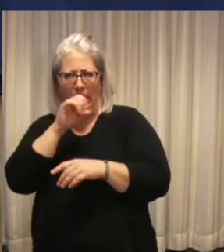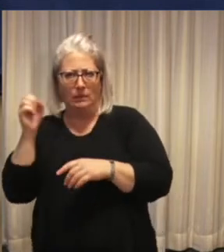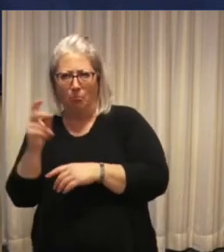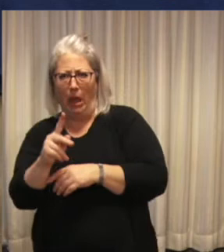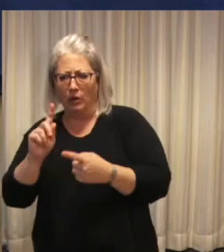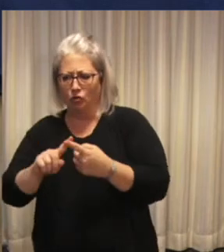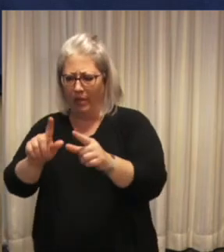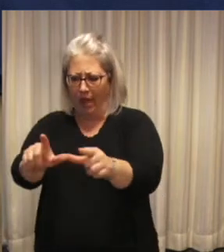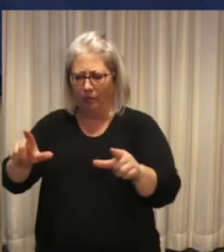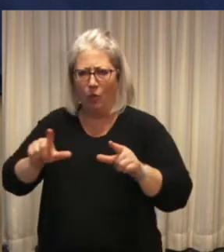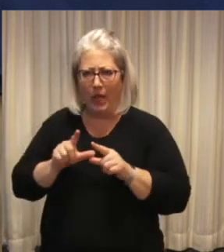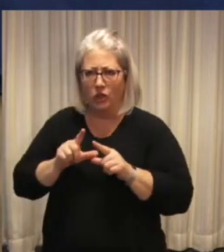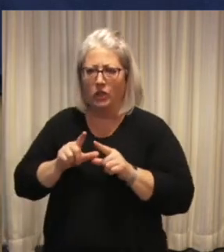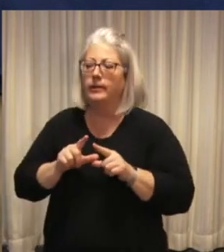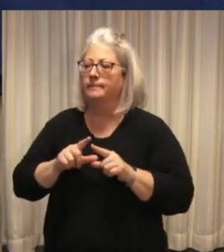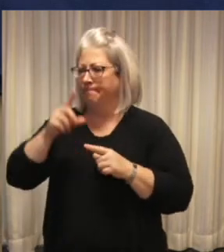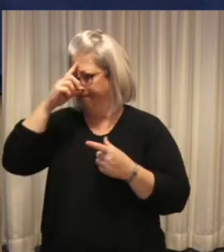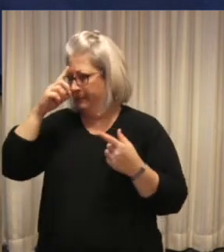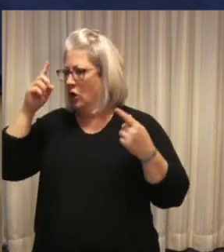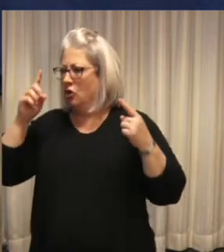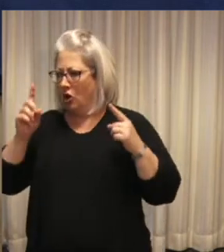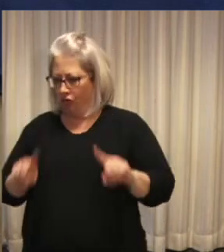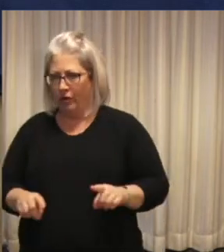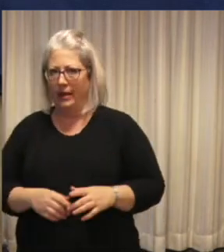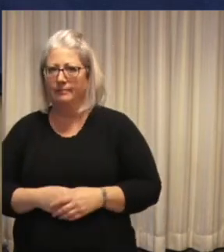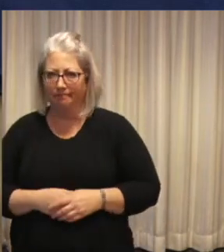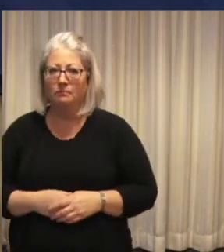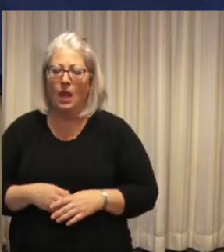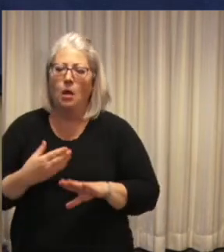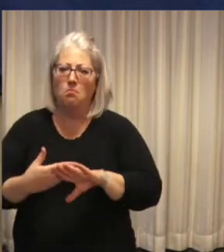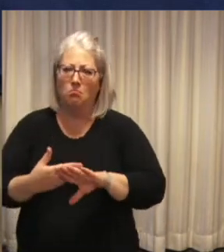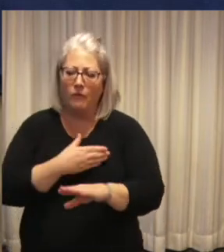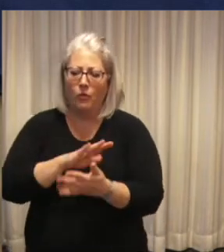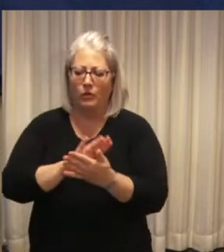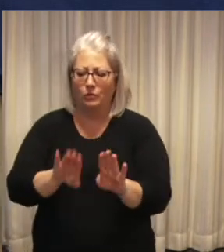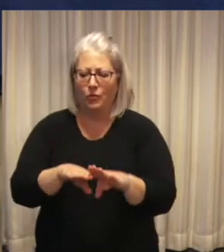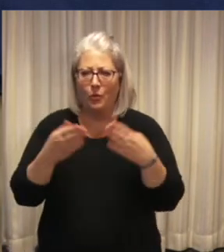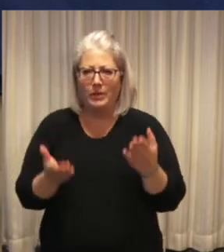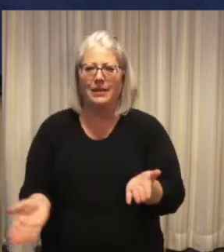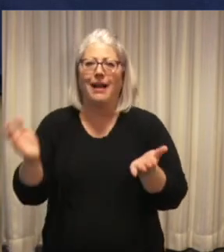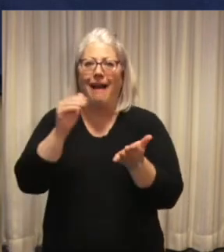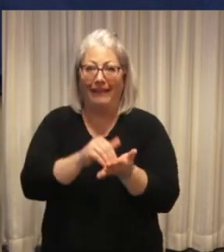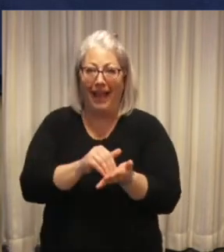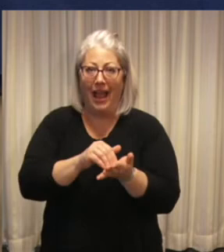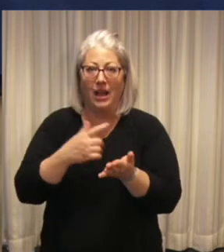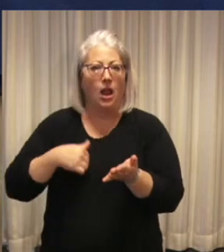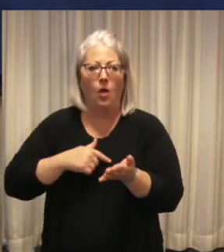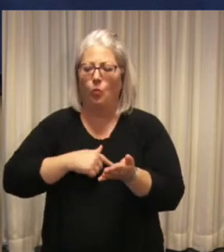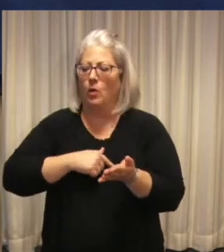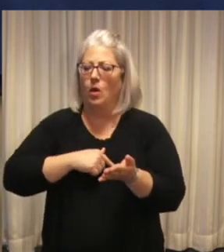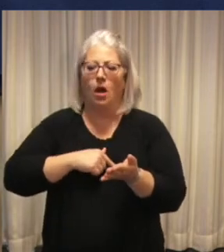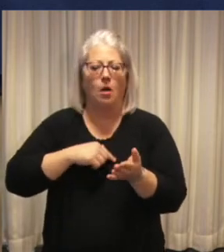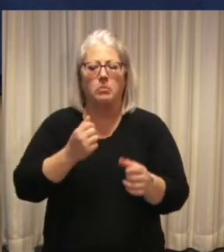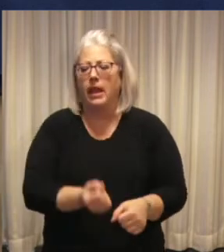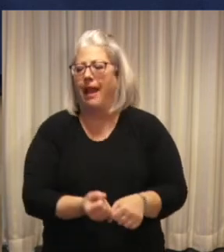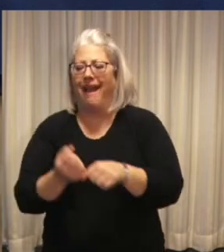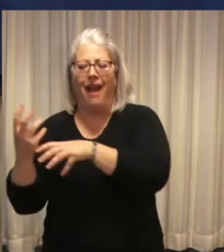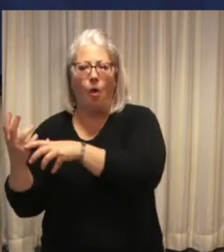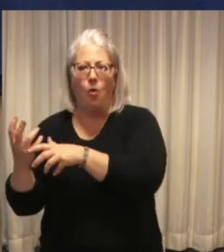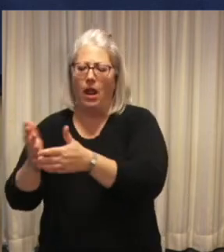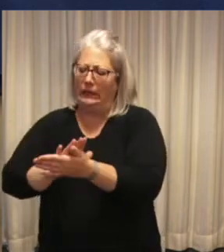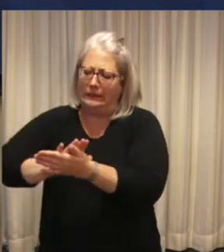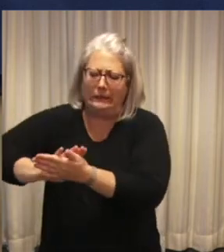when schools open, we would immediately, prior to that, move out. And that's the whole plan. We'll have Tech City site ready by